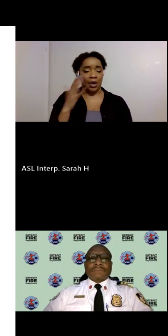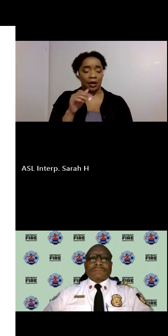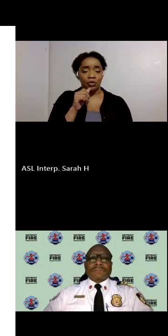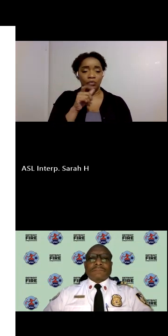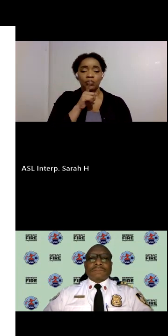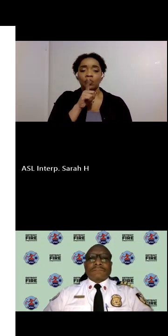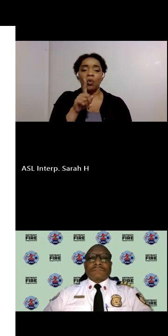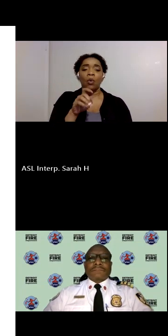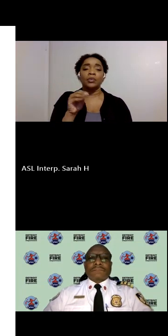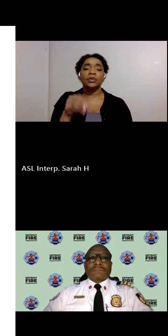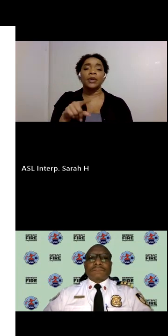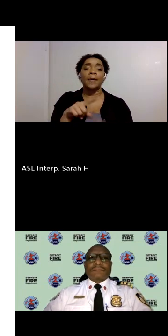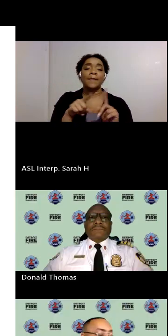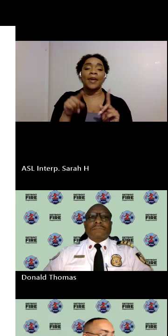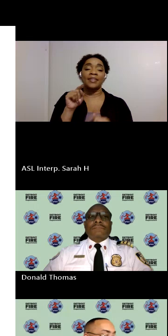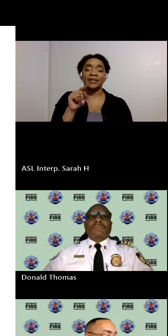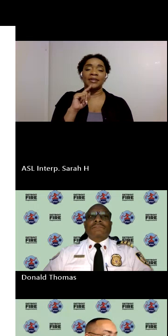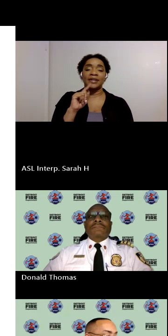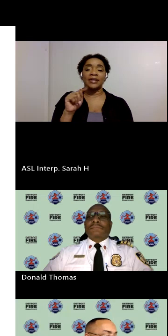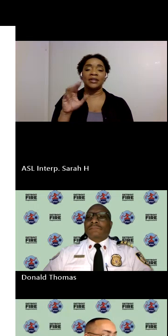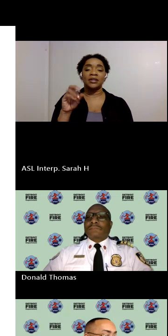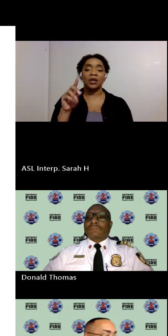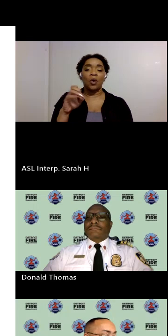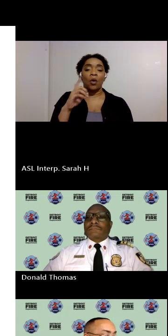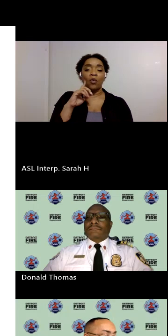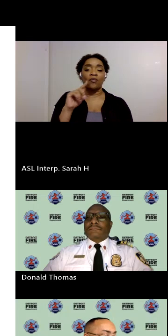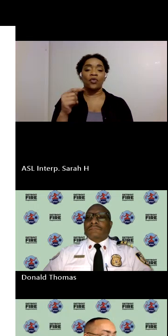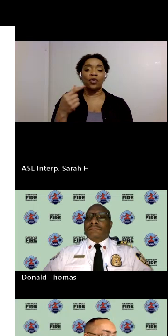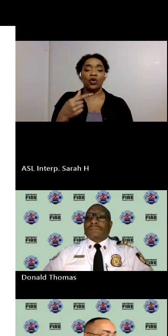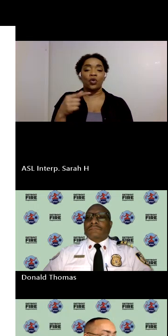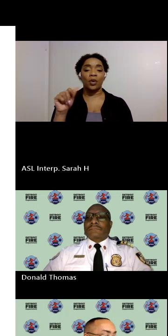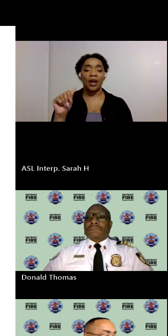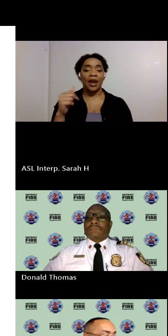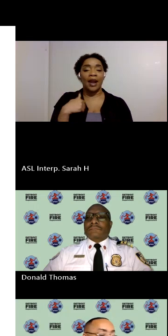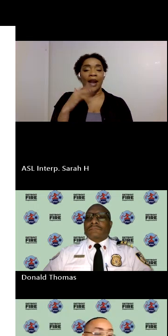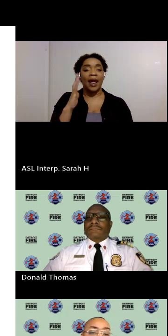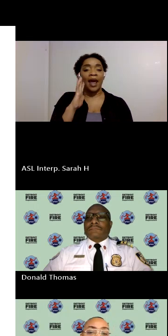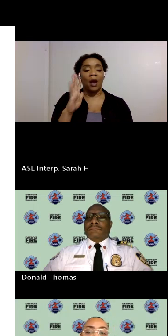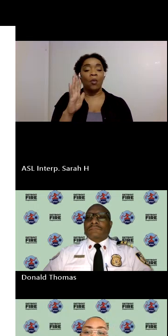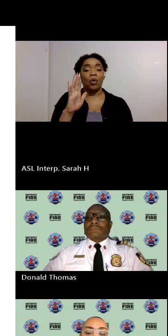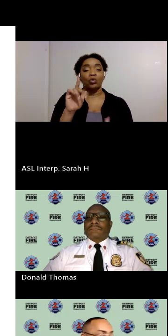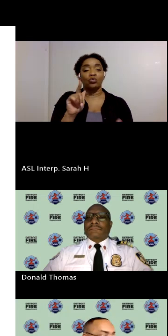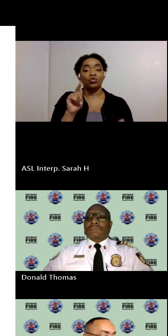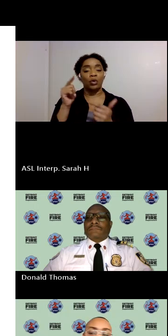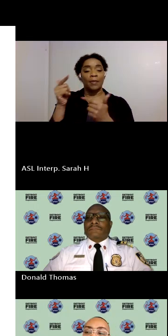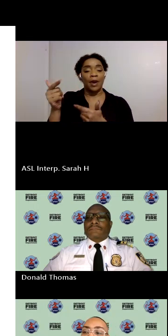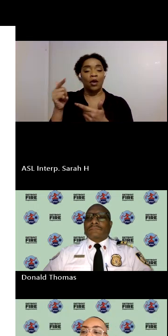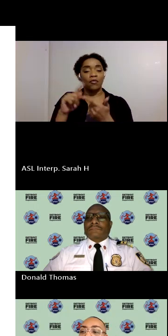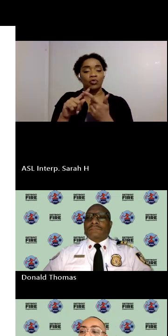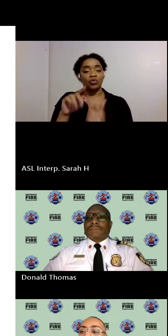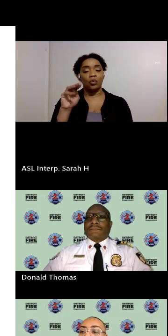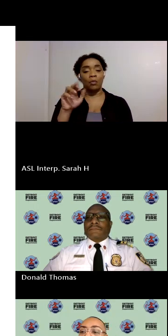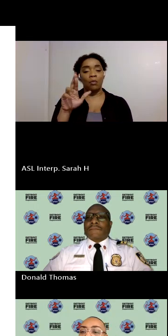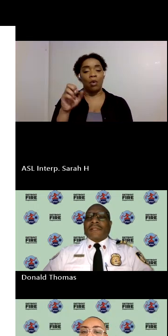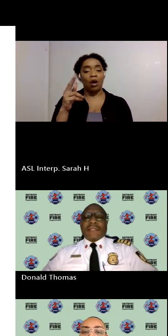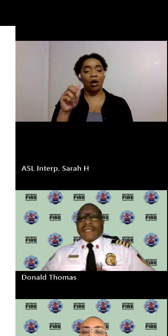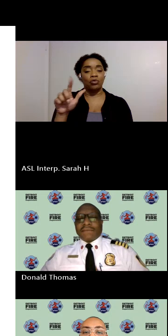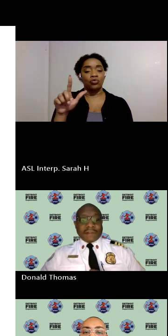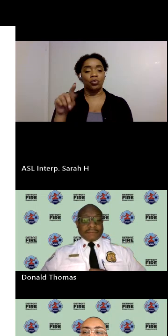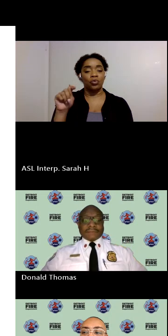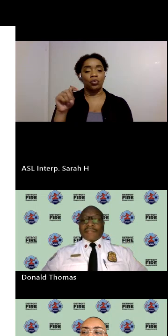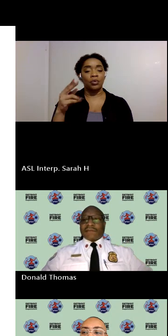for the Q&A. And I will turn it back over to Marshall Thomas.